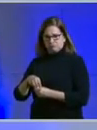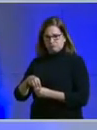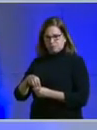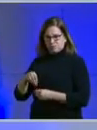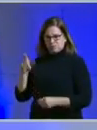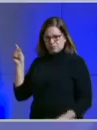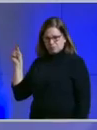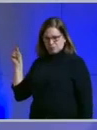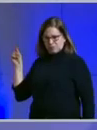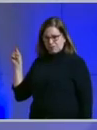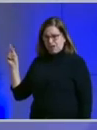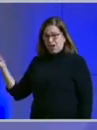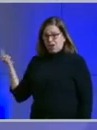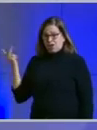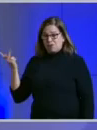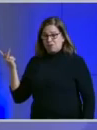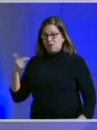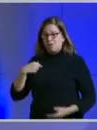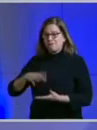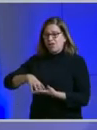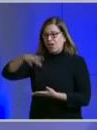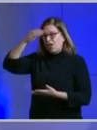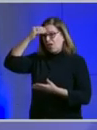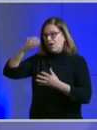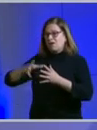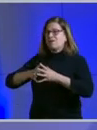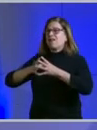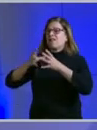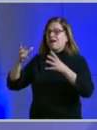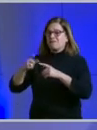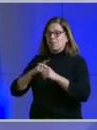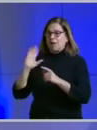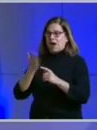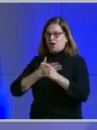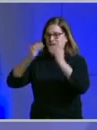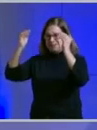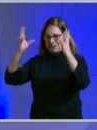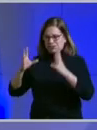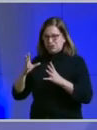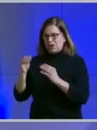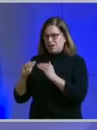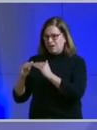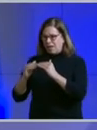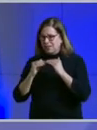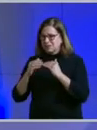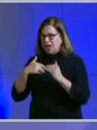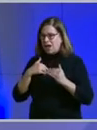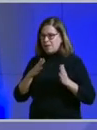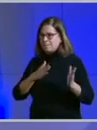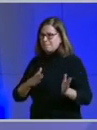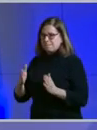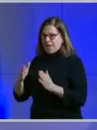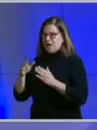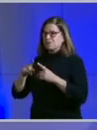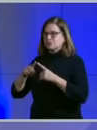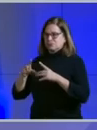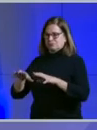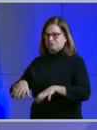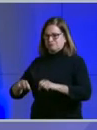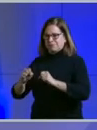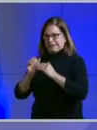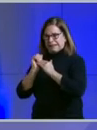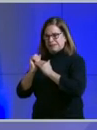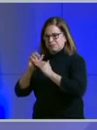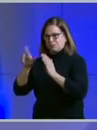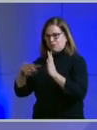Where we have learned so much from our teachers and our peers and are prepared to be leaders in our community, just like our mayor. As we ready to